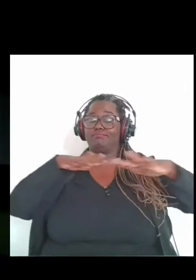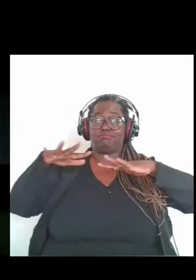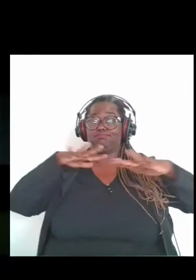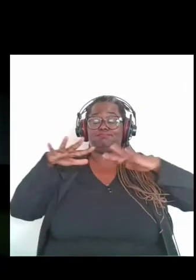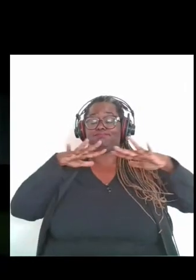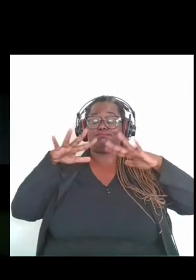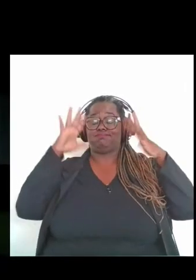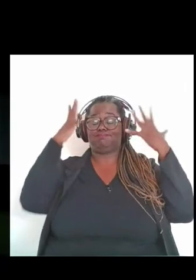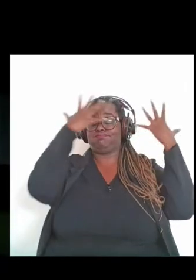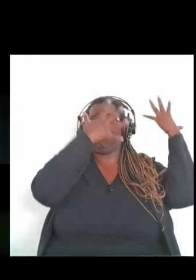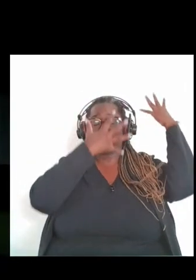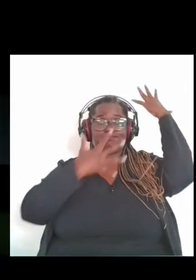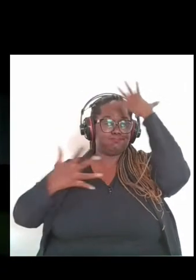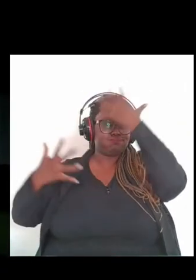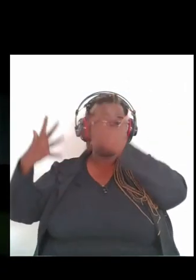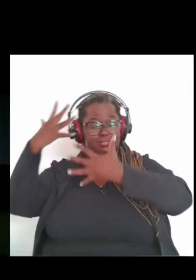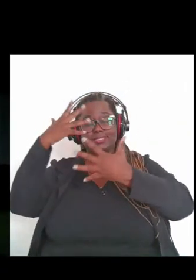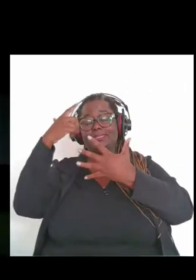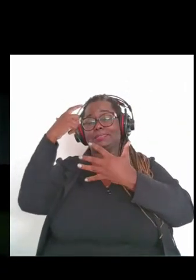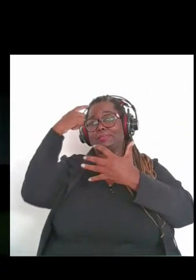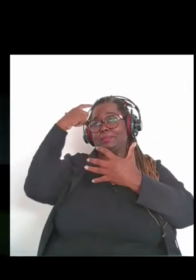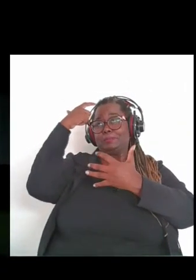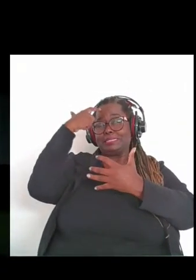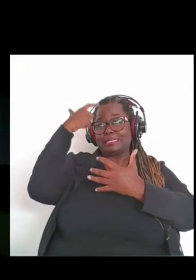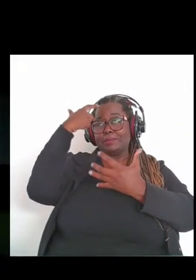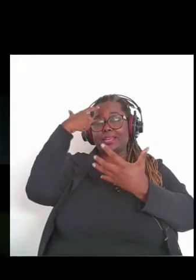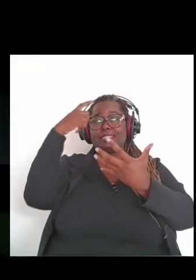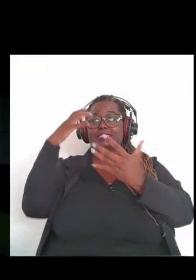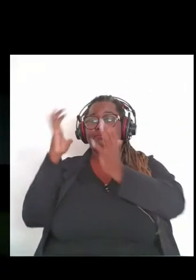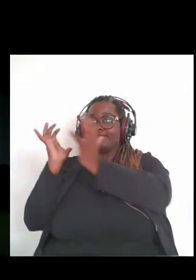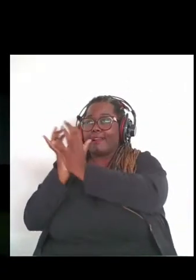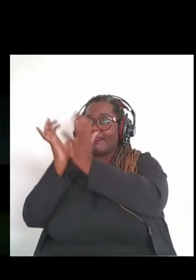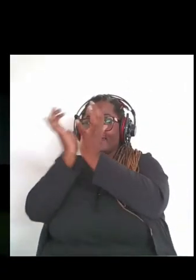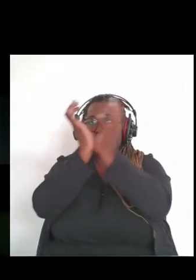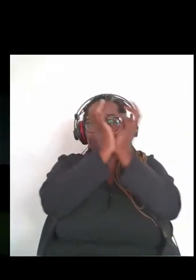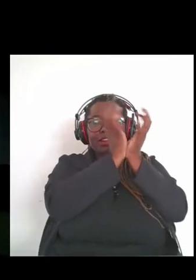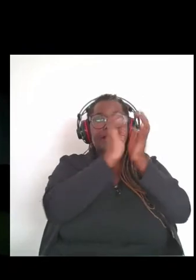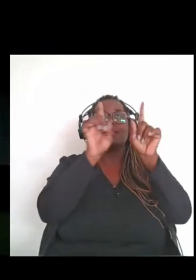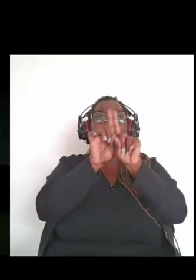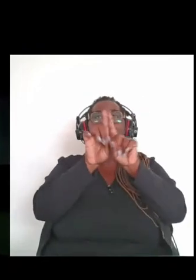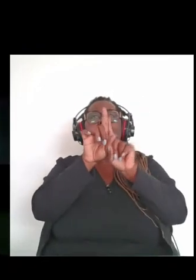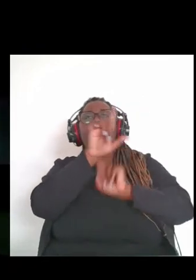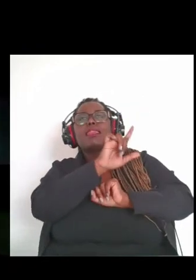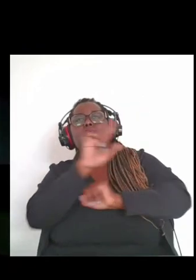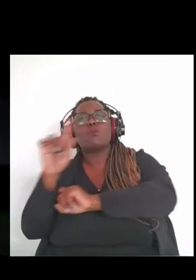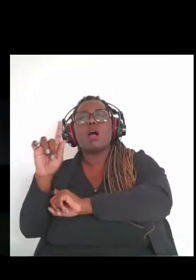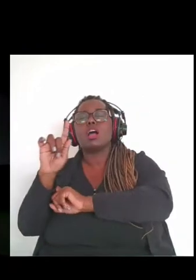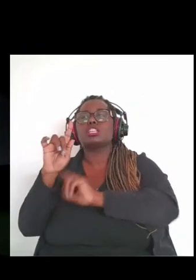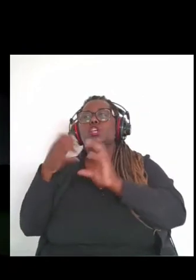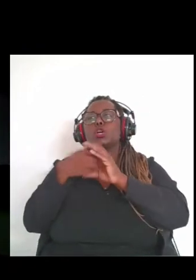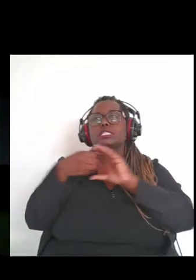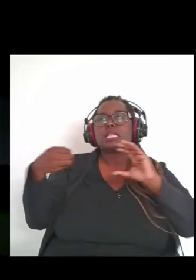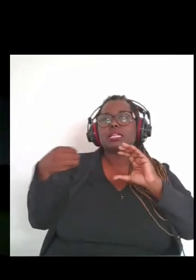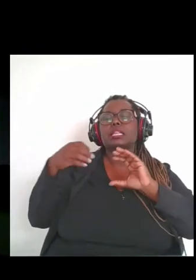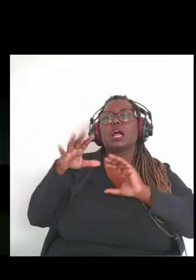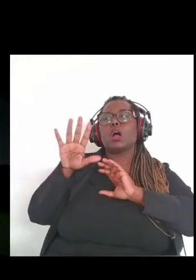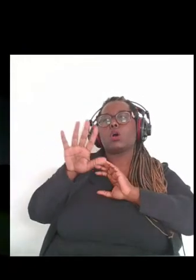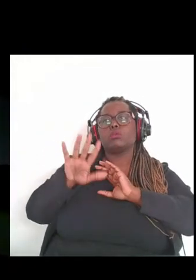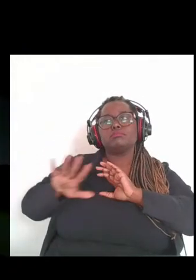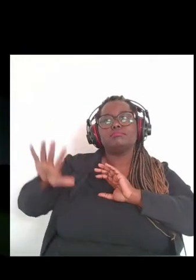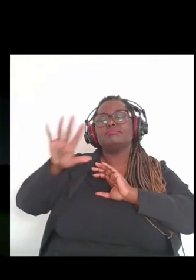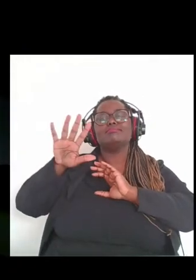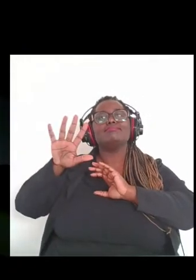it shakes a little bit of these structures and the categories and also how the Western language